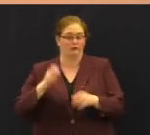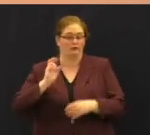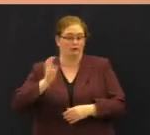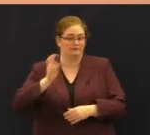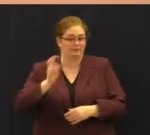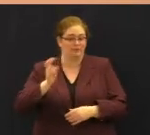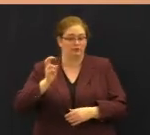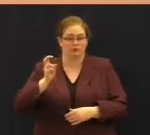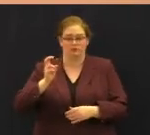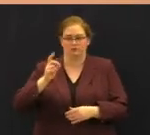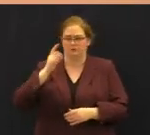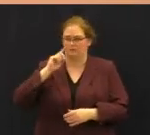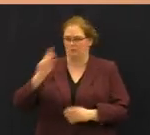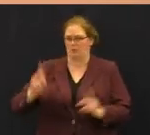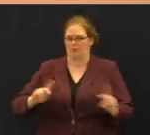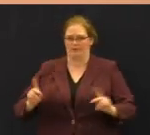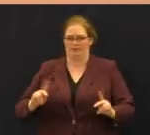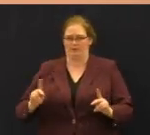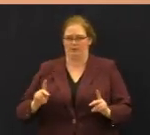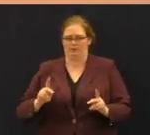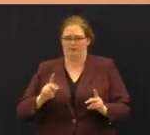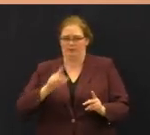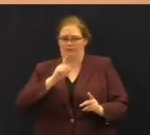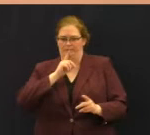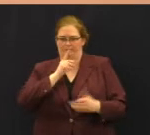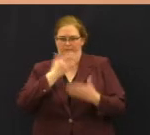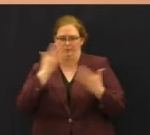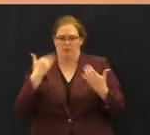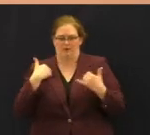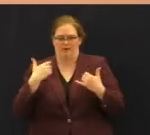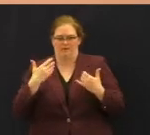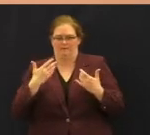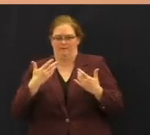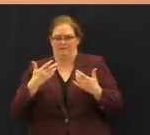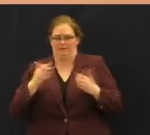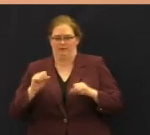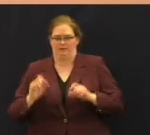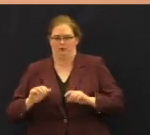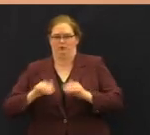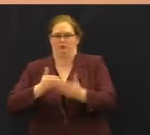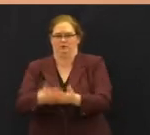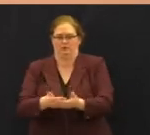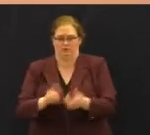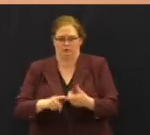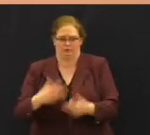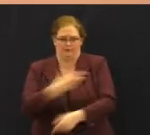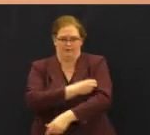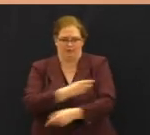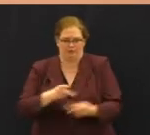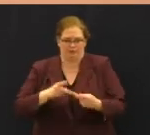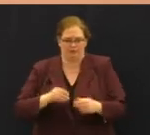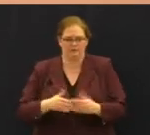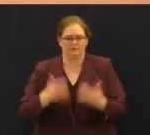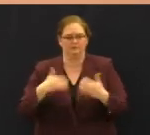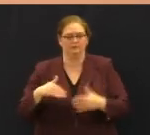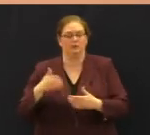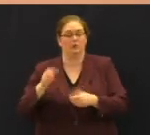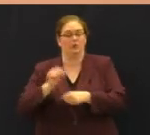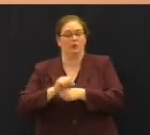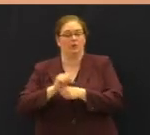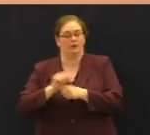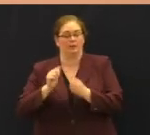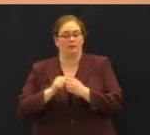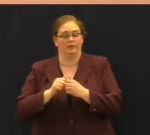to folks that don't otherwise have the means to get to our vaccination sites. We are working with